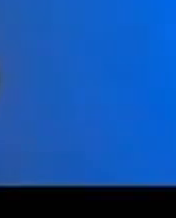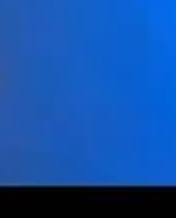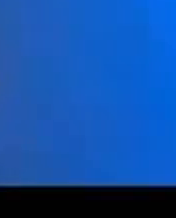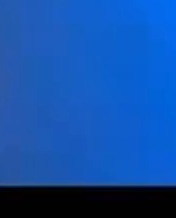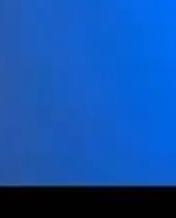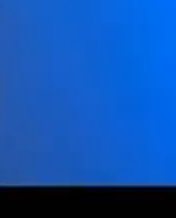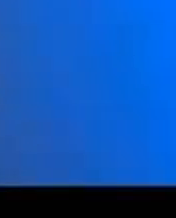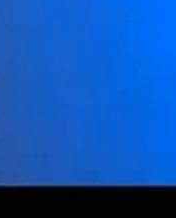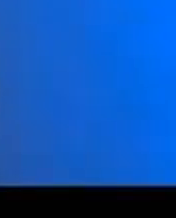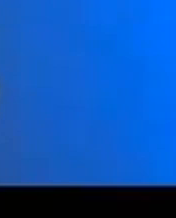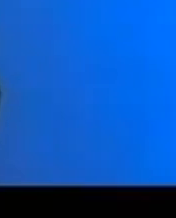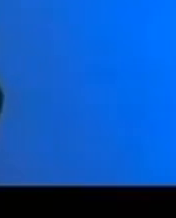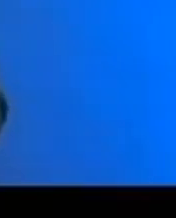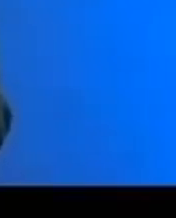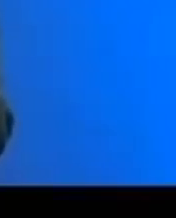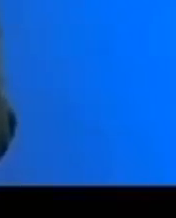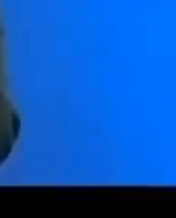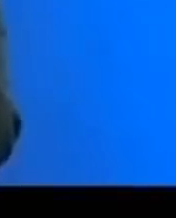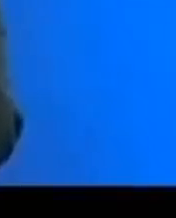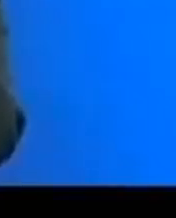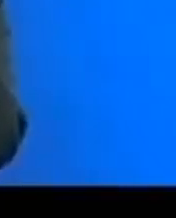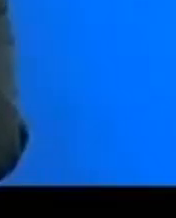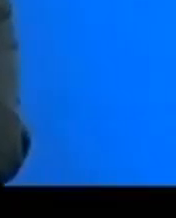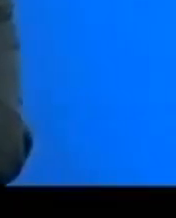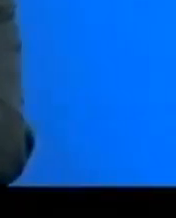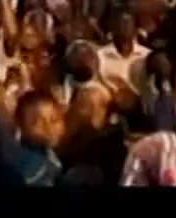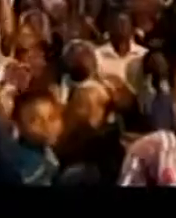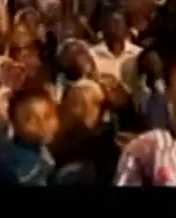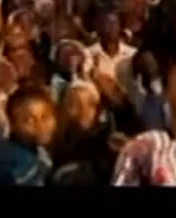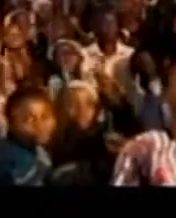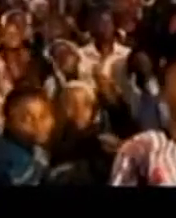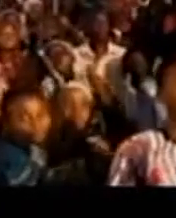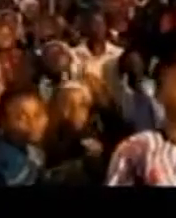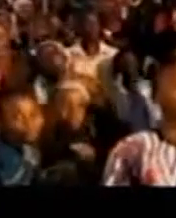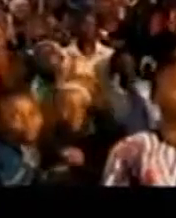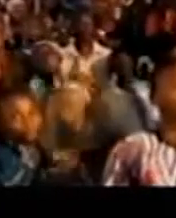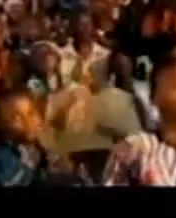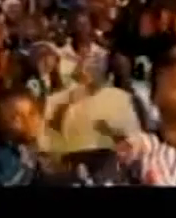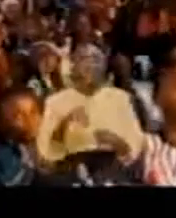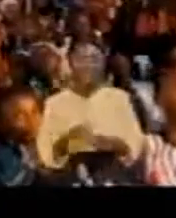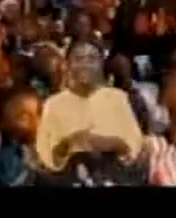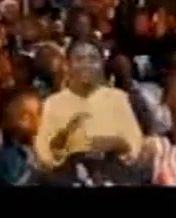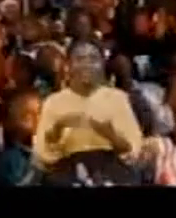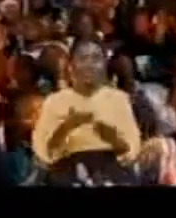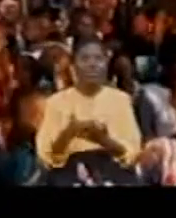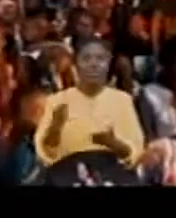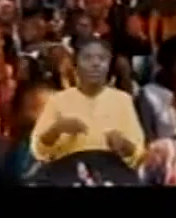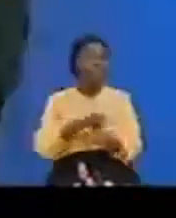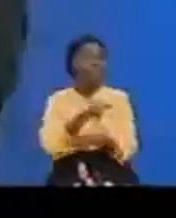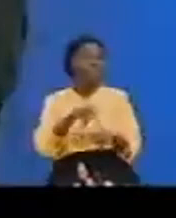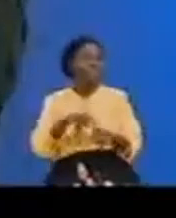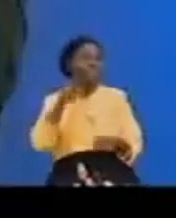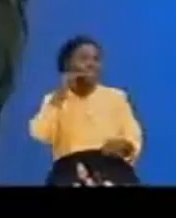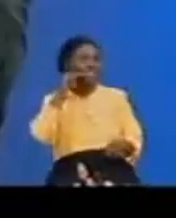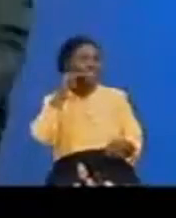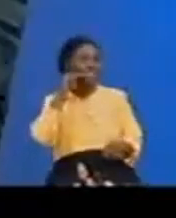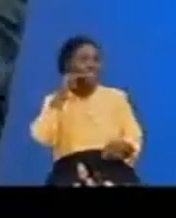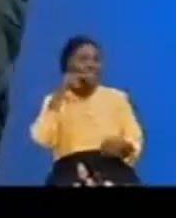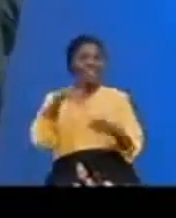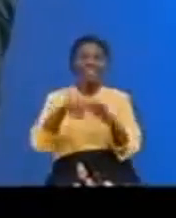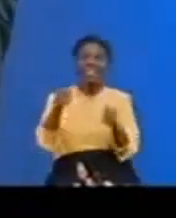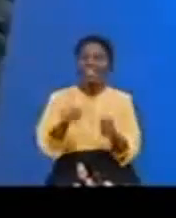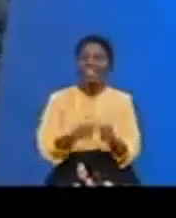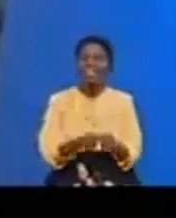overcome? The reign of blessing, of miracle, in the whole of the nation Nigeria, in every